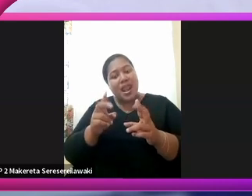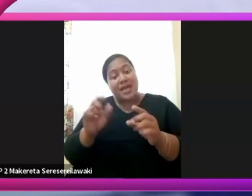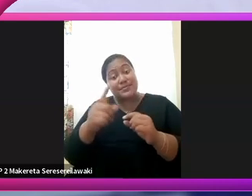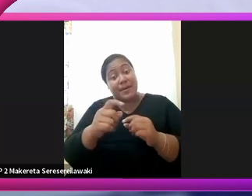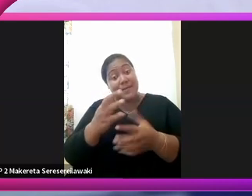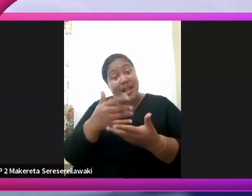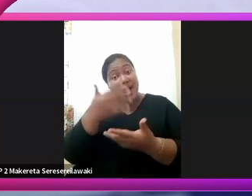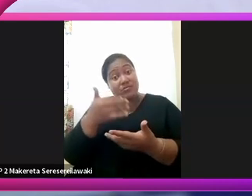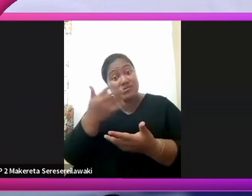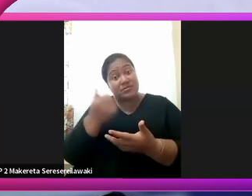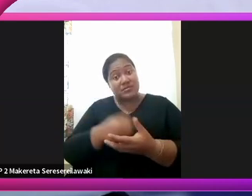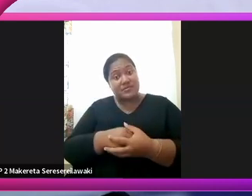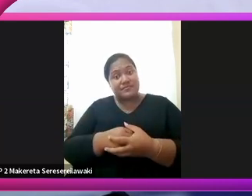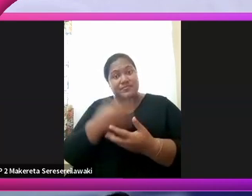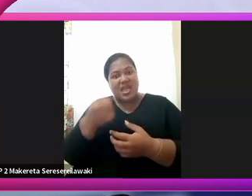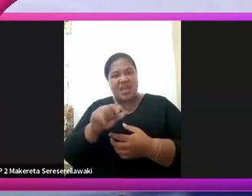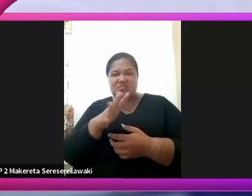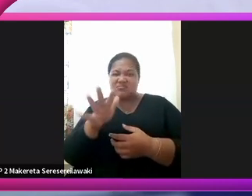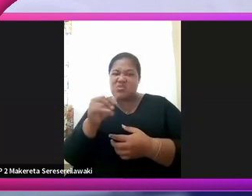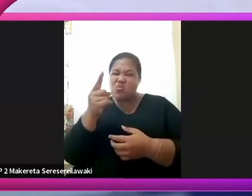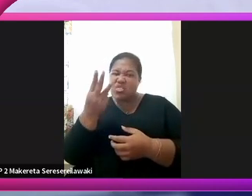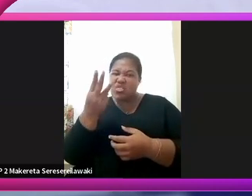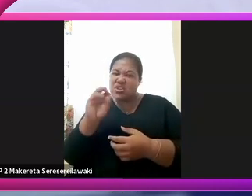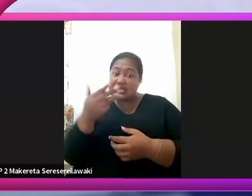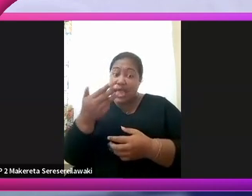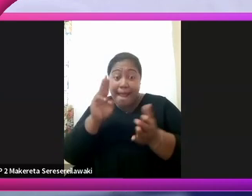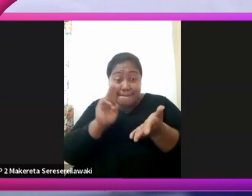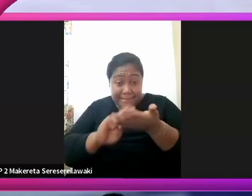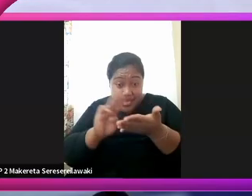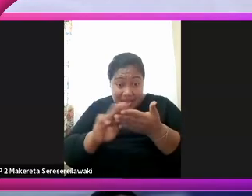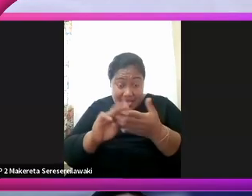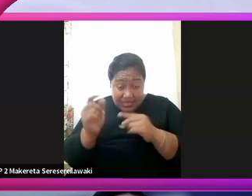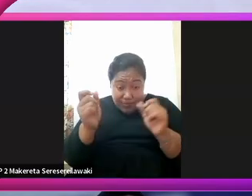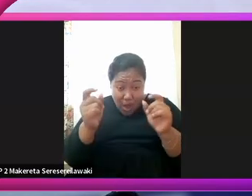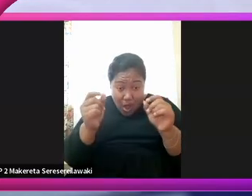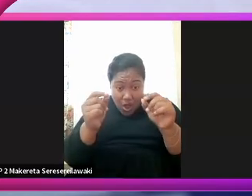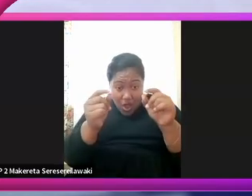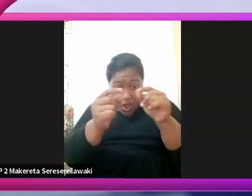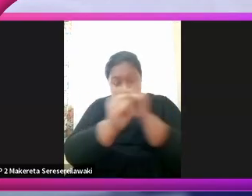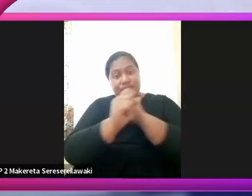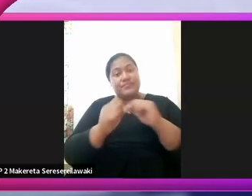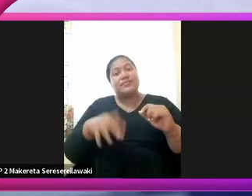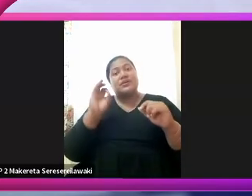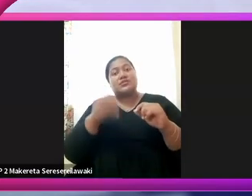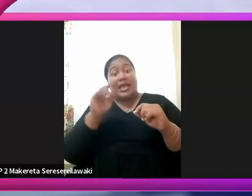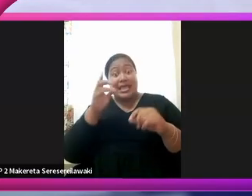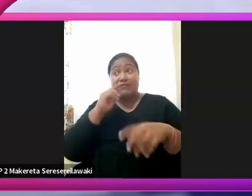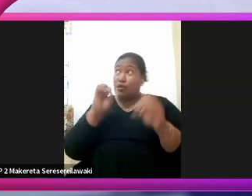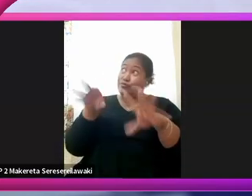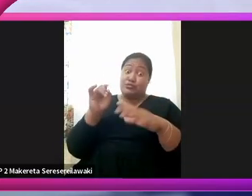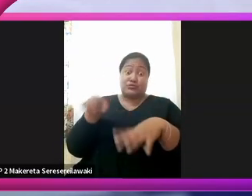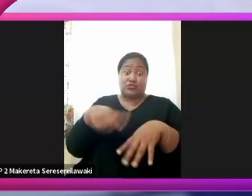one ejaculations will have around 39 million sperms. If you put in suva, maybe flat suva already,